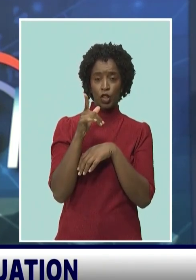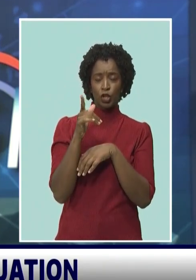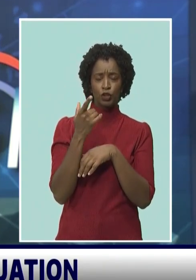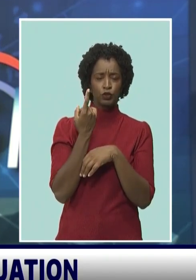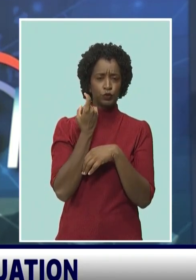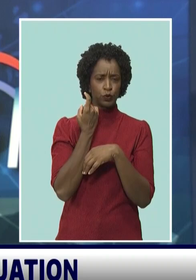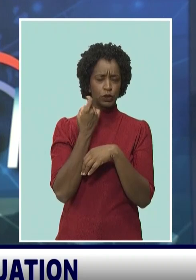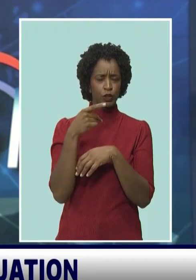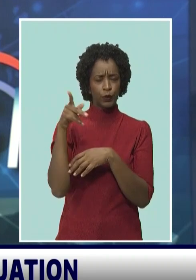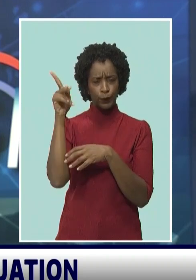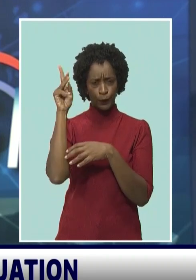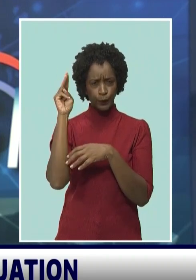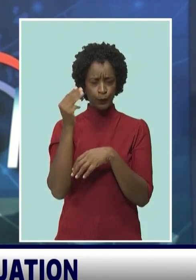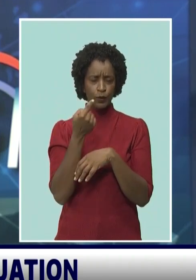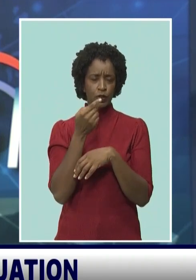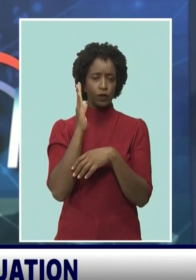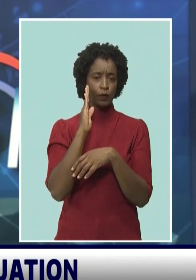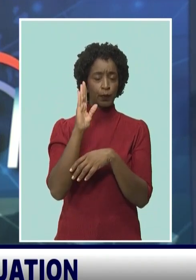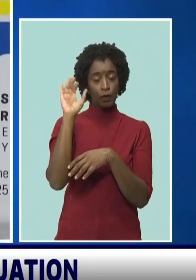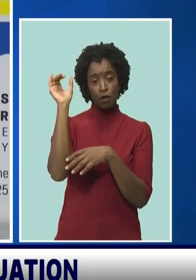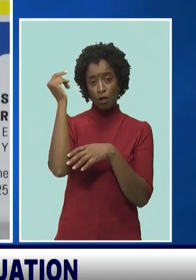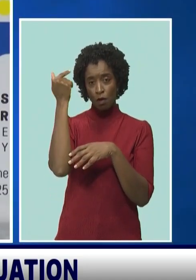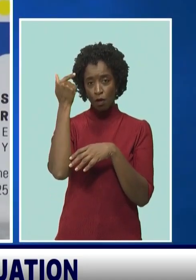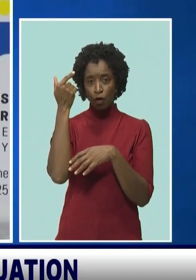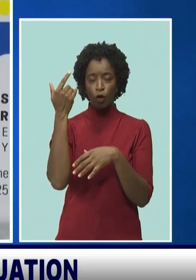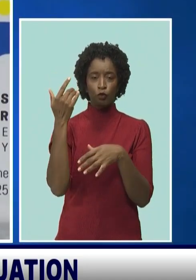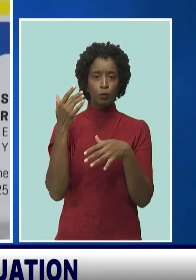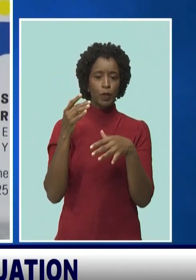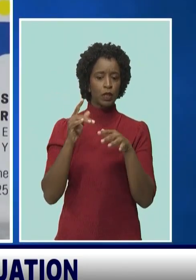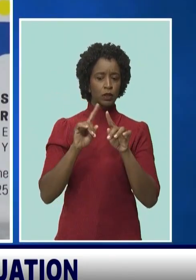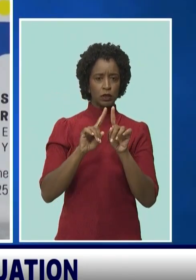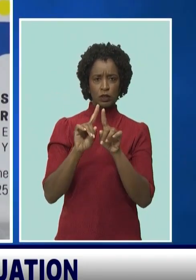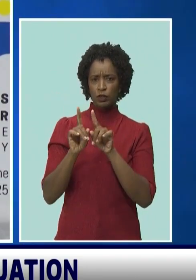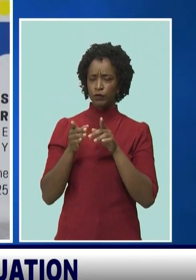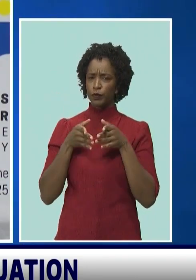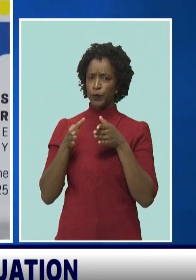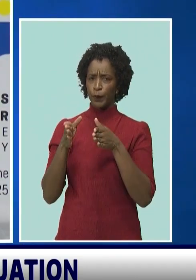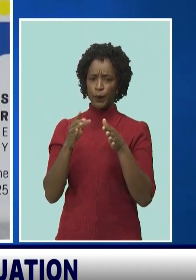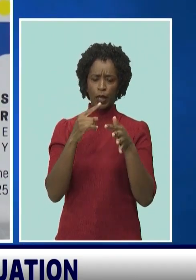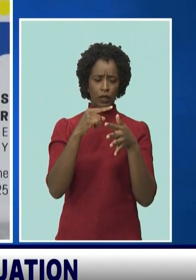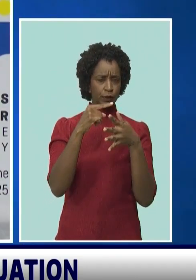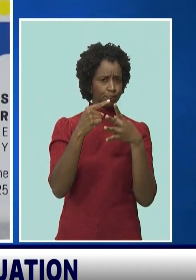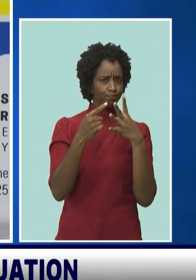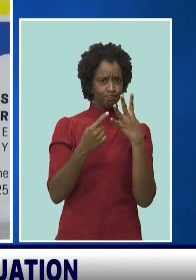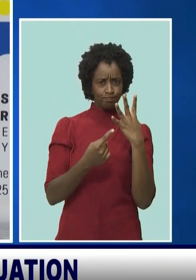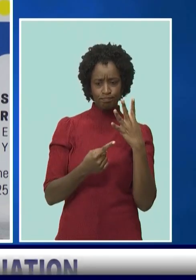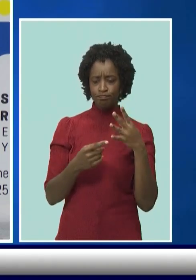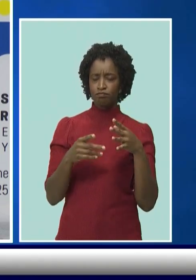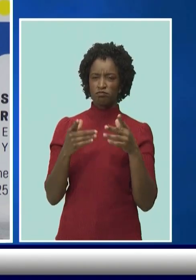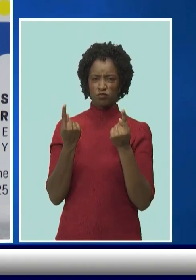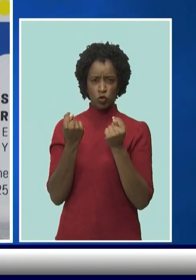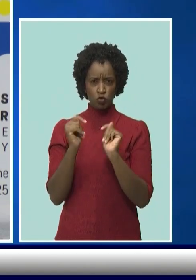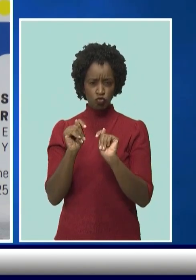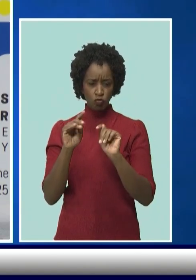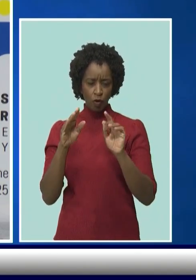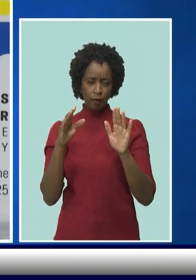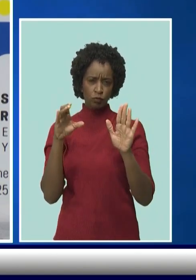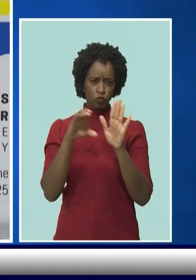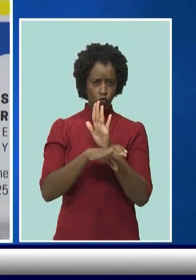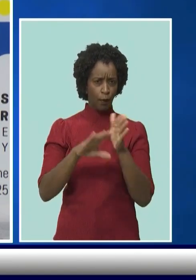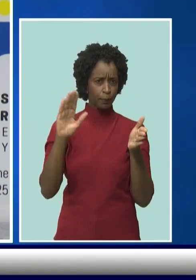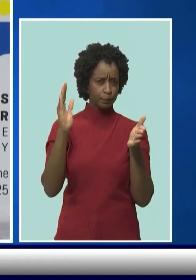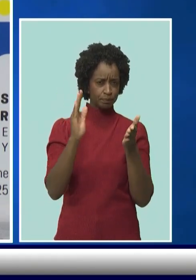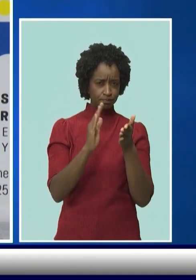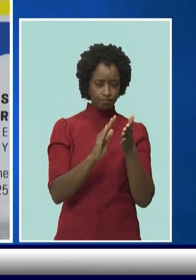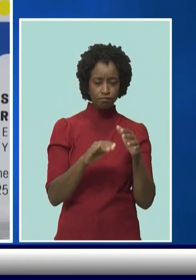will be taken by her government. There is nothing that concerns me more in this country than that. There's nothing